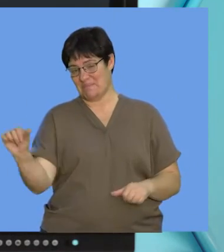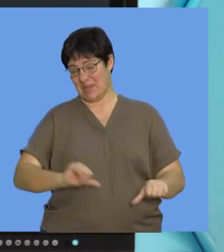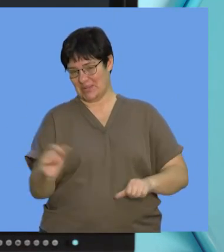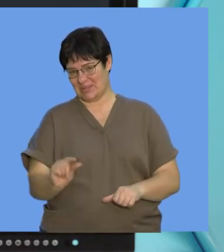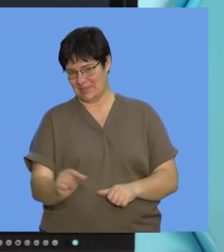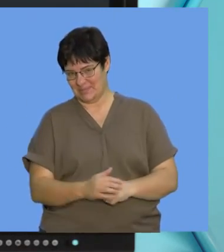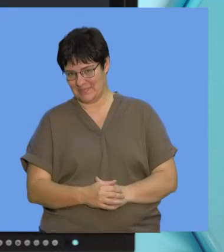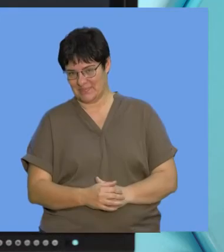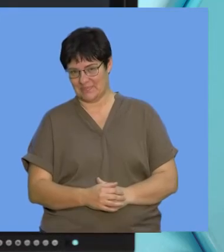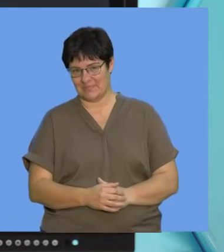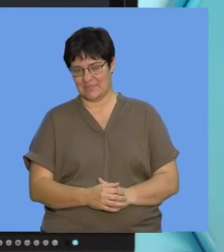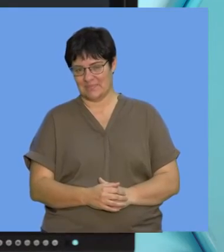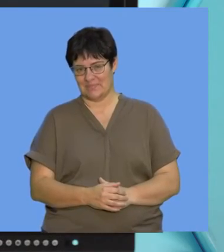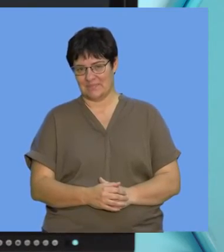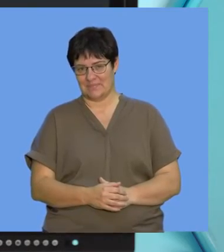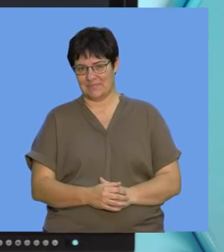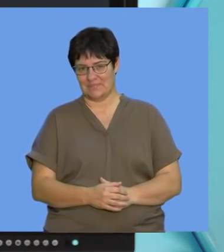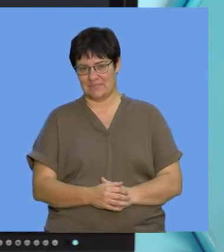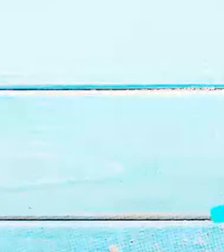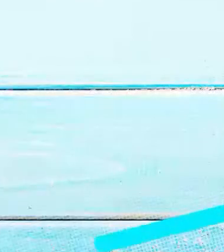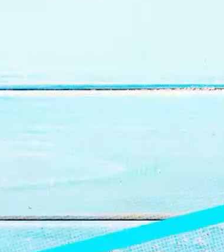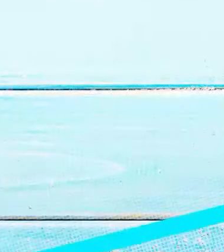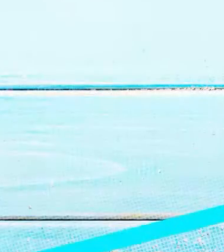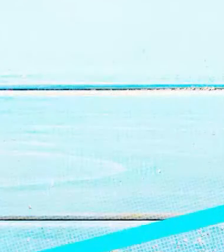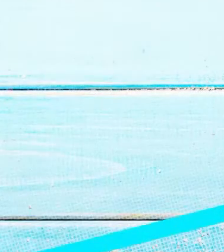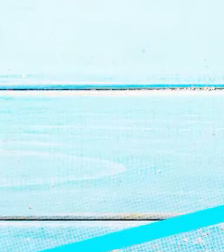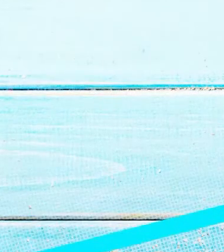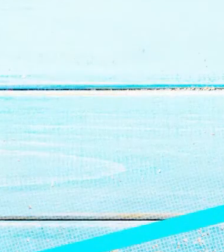fun. I'll be back just now.